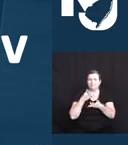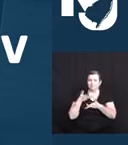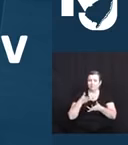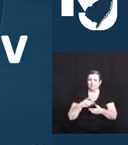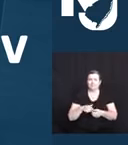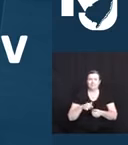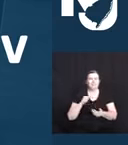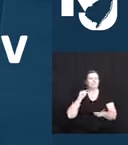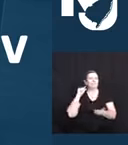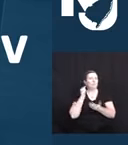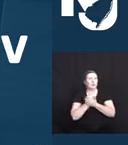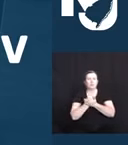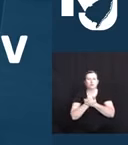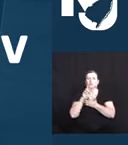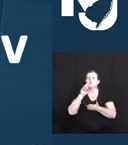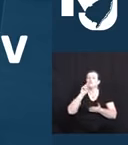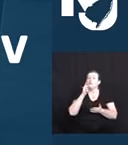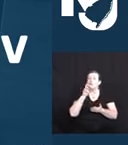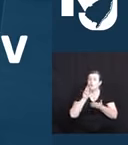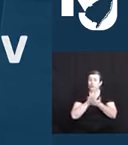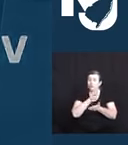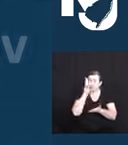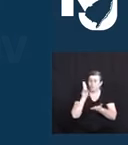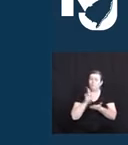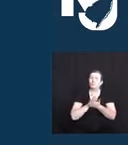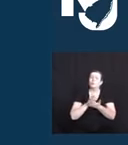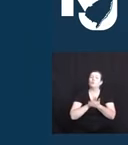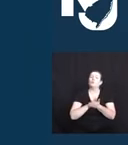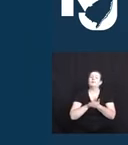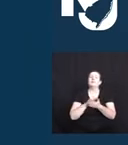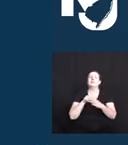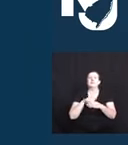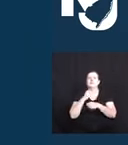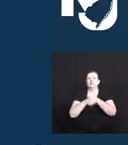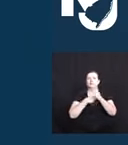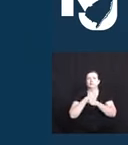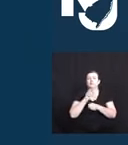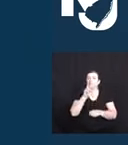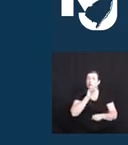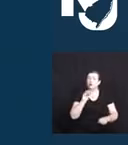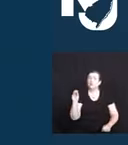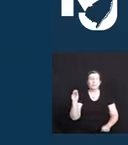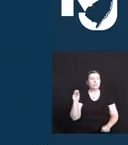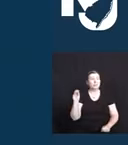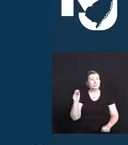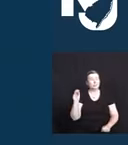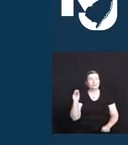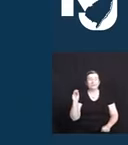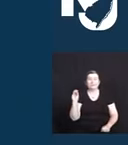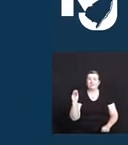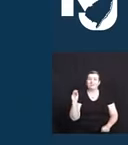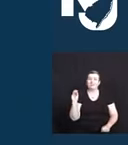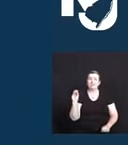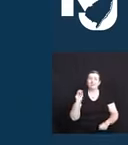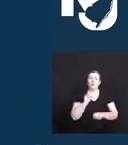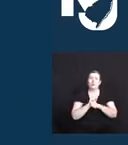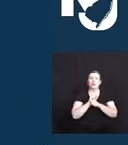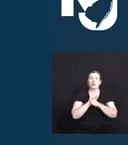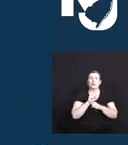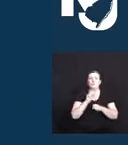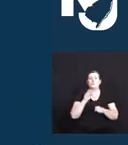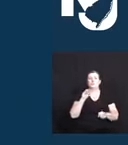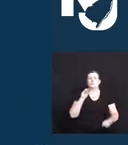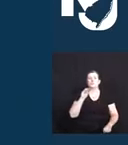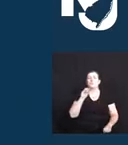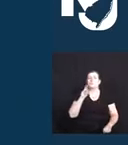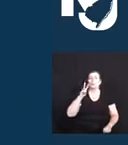Jersey Medical School in 2000 and completed his residency in emergency medicine at Morristown Medical Center. He's